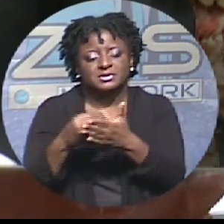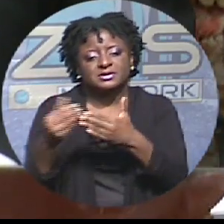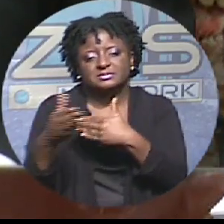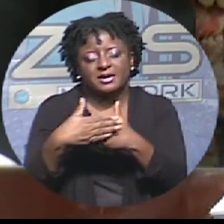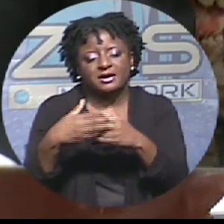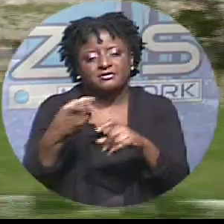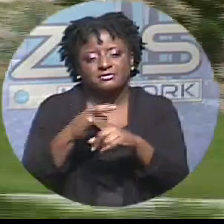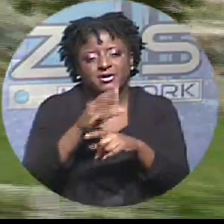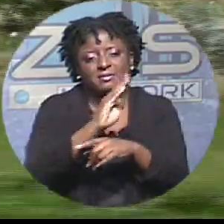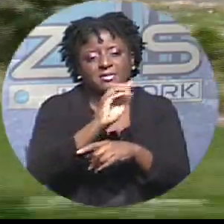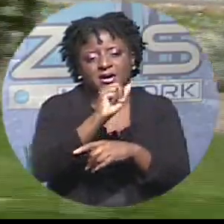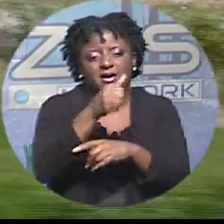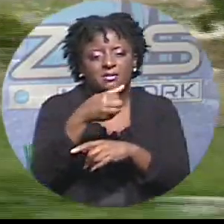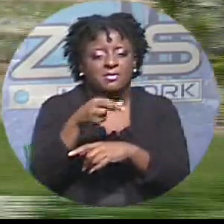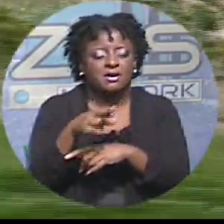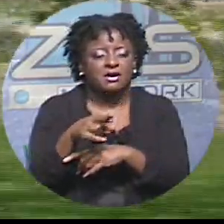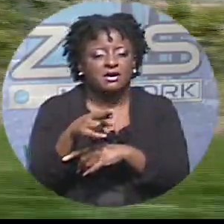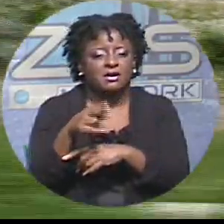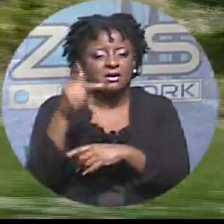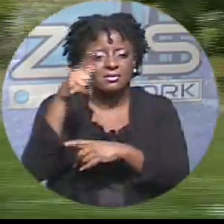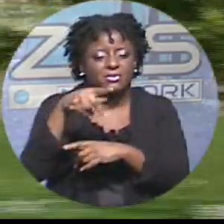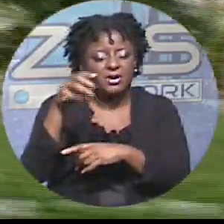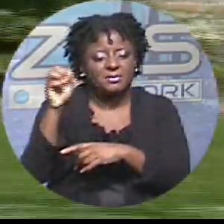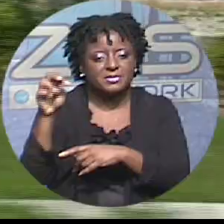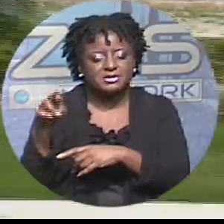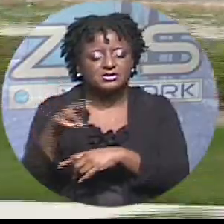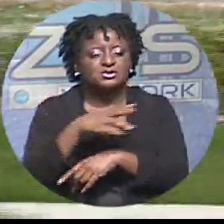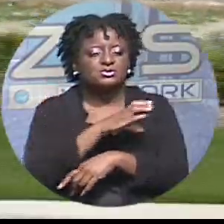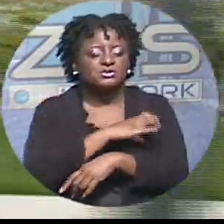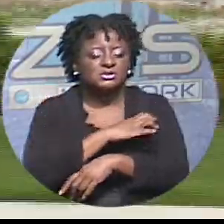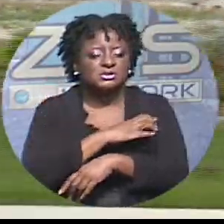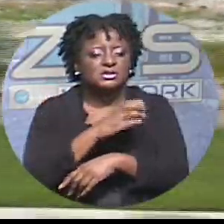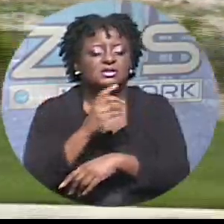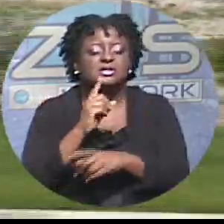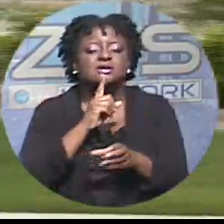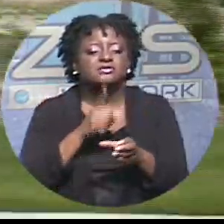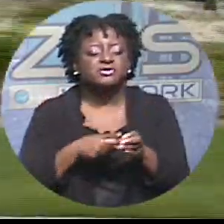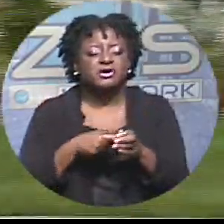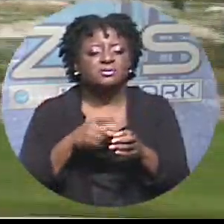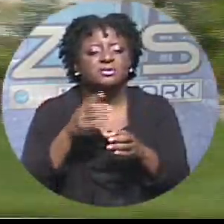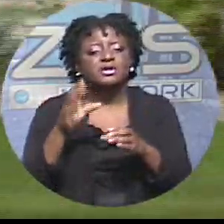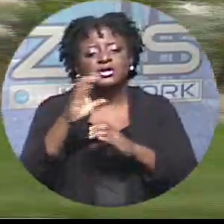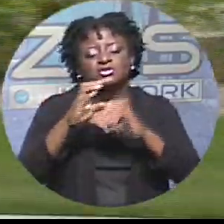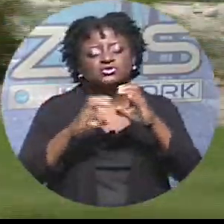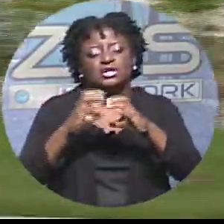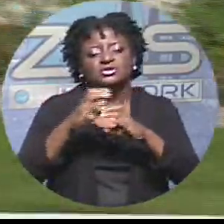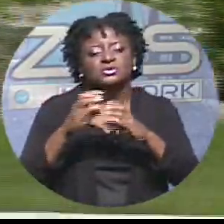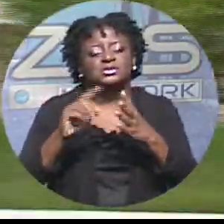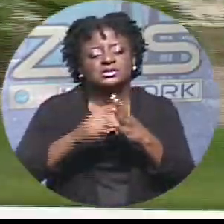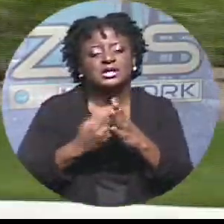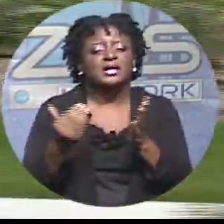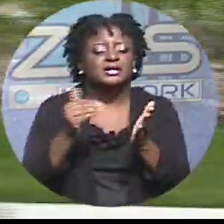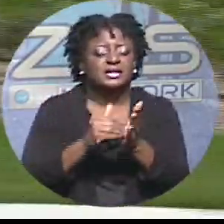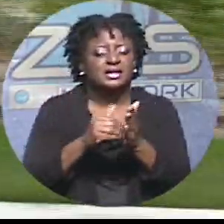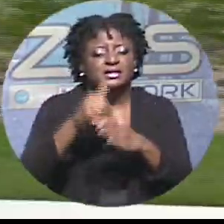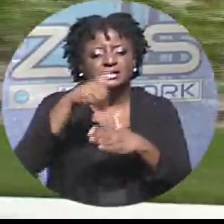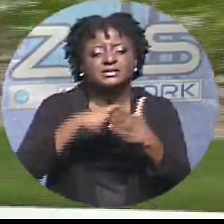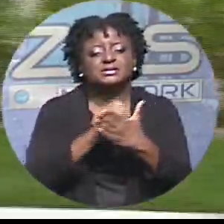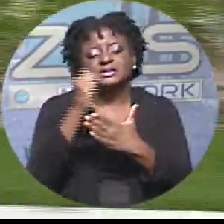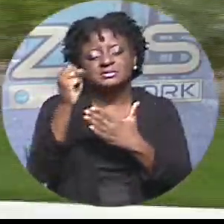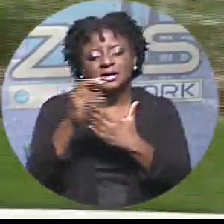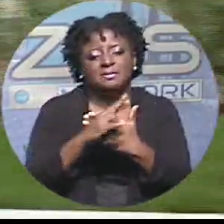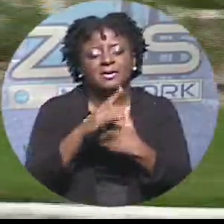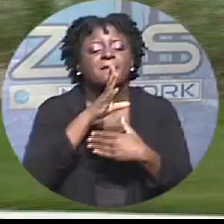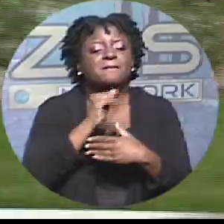from Baha Mar. Prime Minister Christie confirmed that construction will reconvene as early as September and will be carried out by the original contractor,